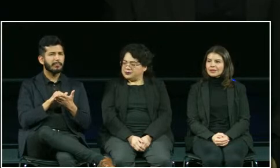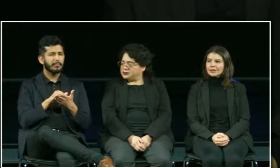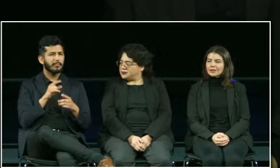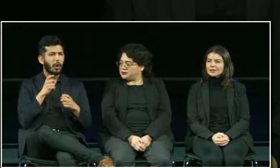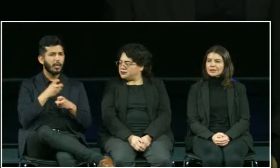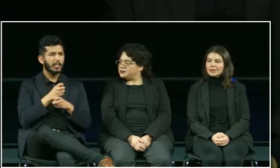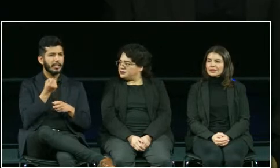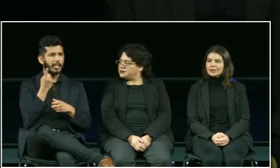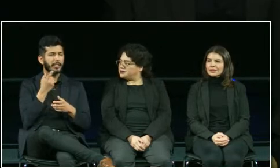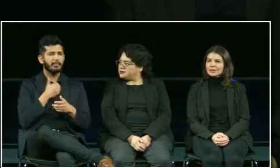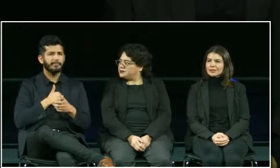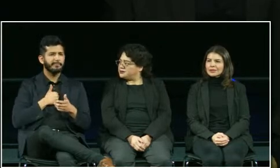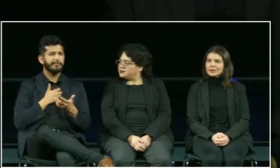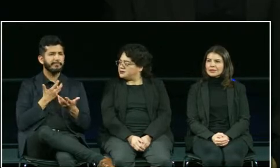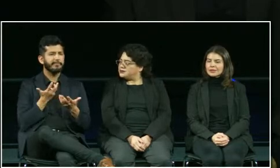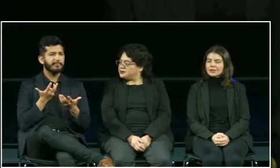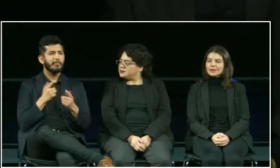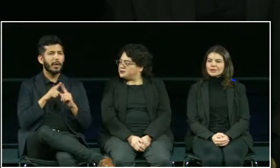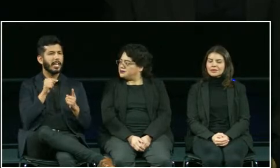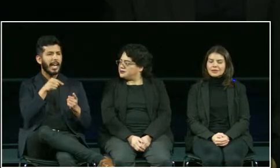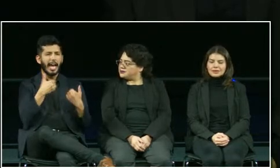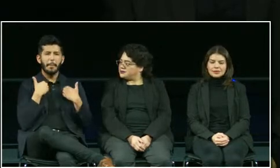of images, the cake,